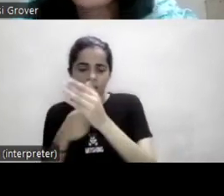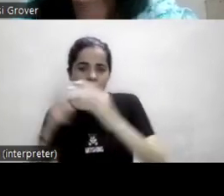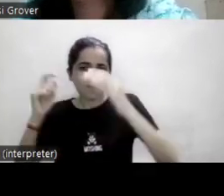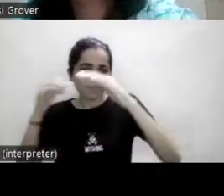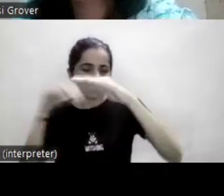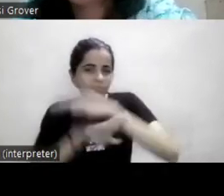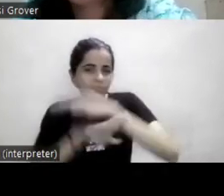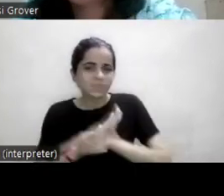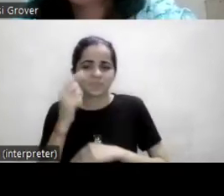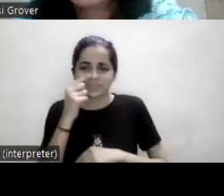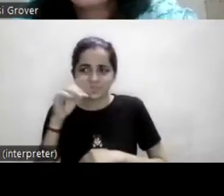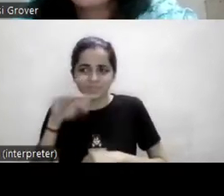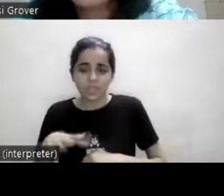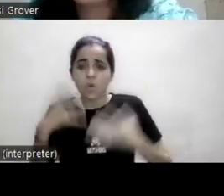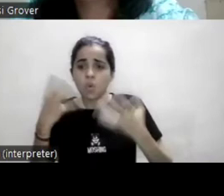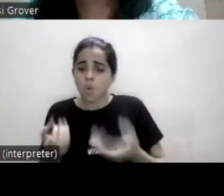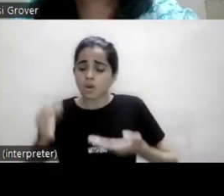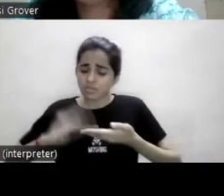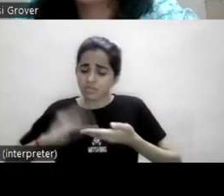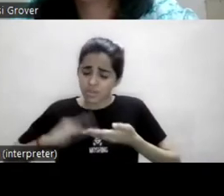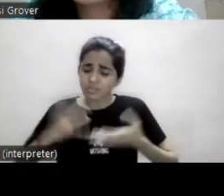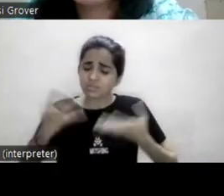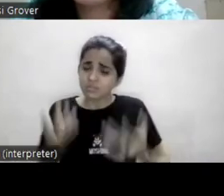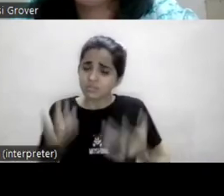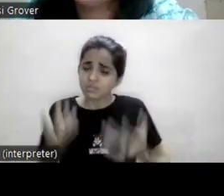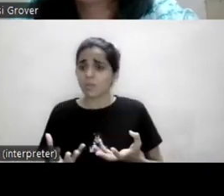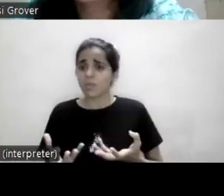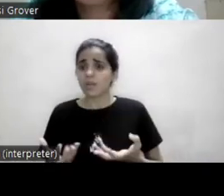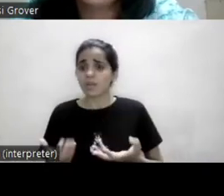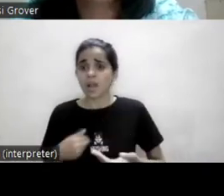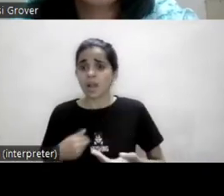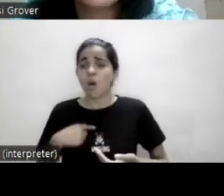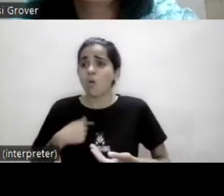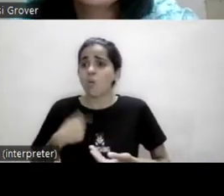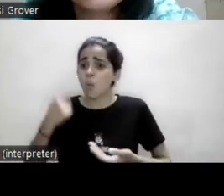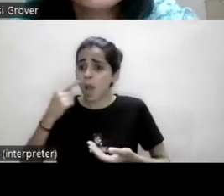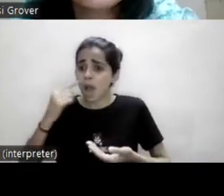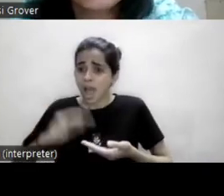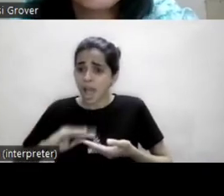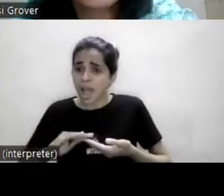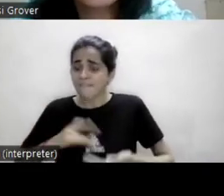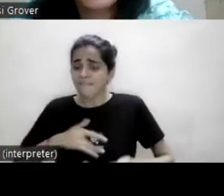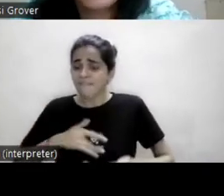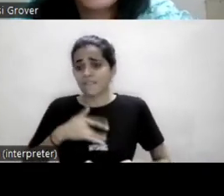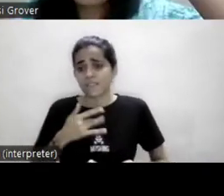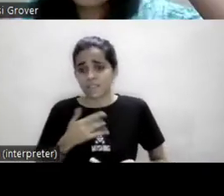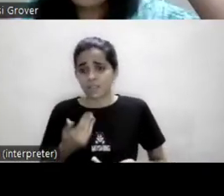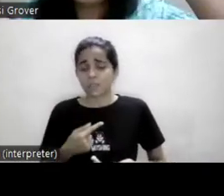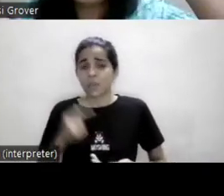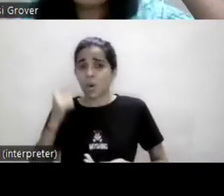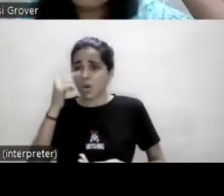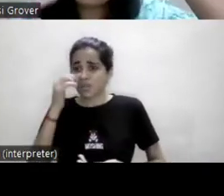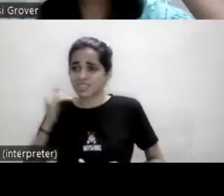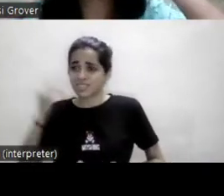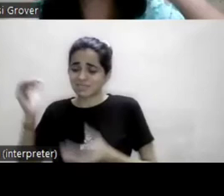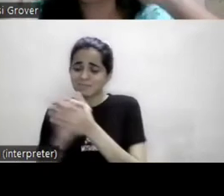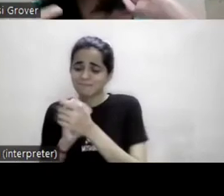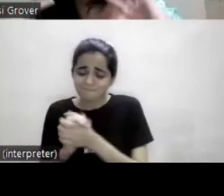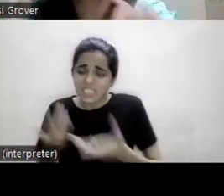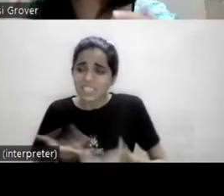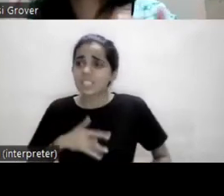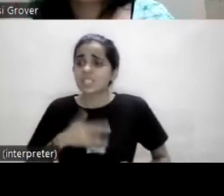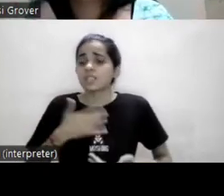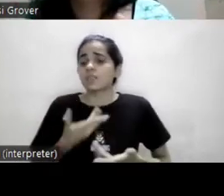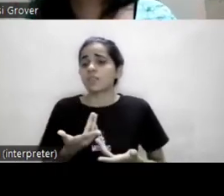mother or being a wife, or say, for example, being the best sister, right? So film would